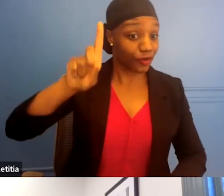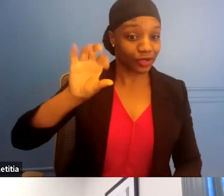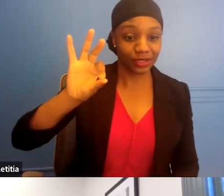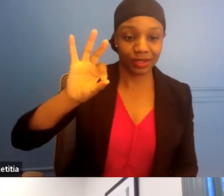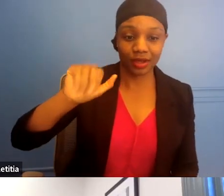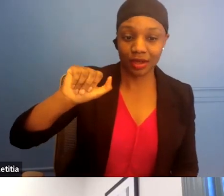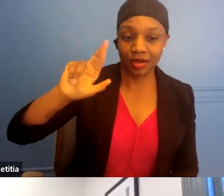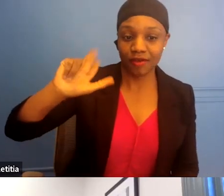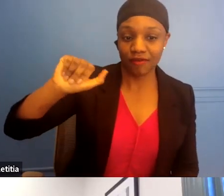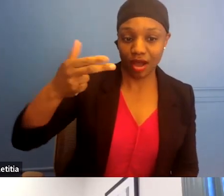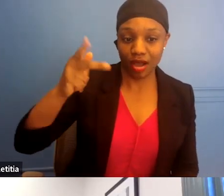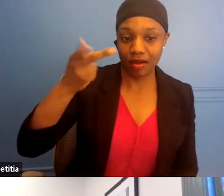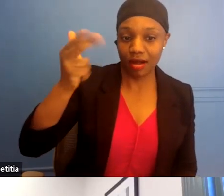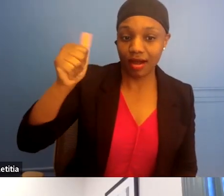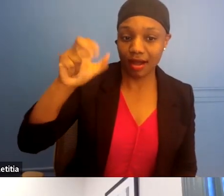member of the class of